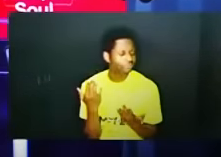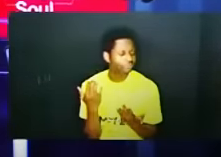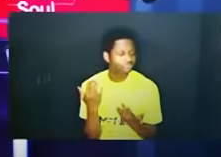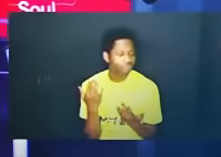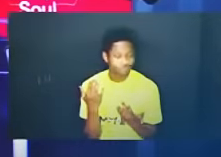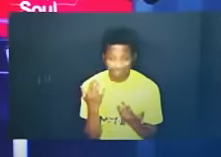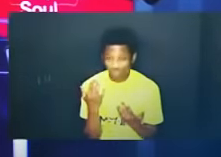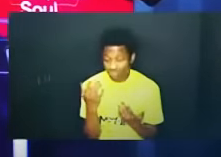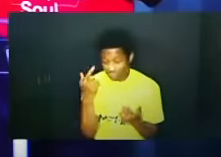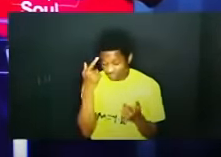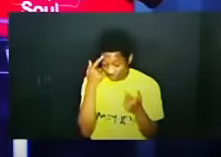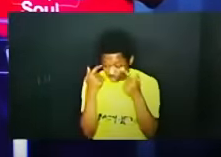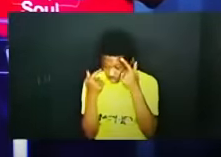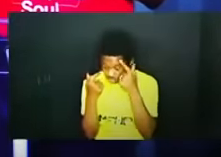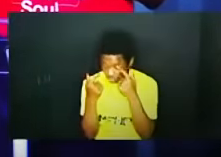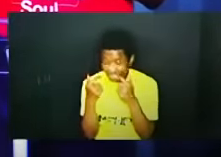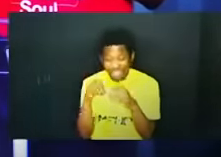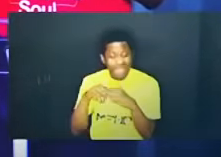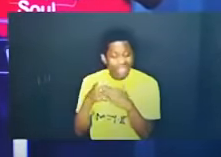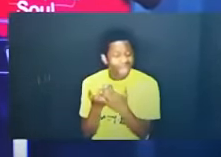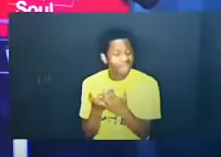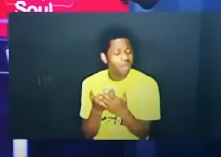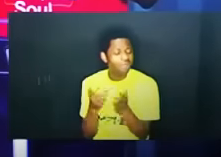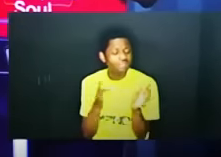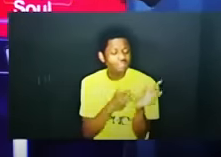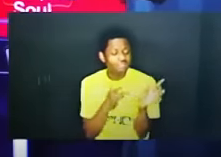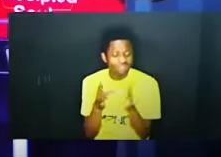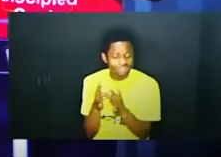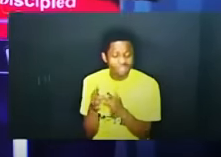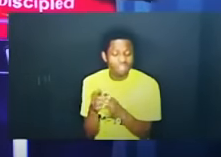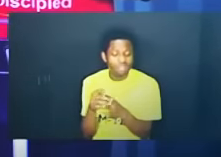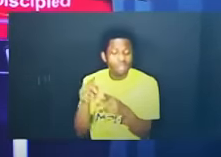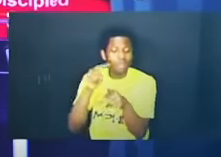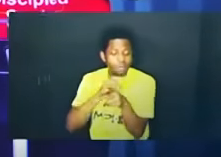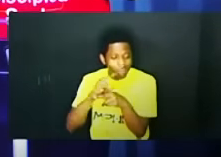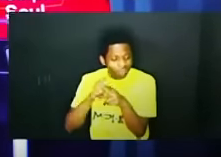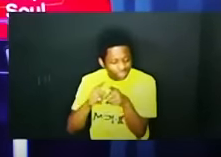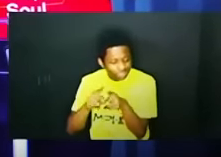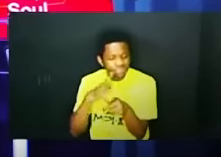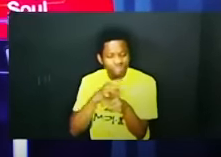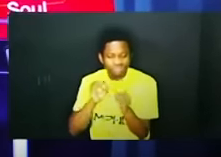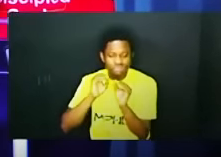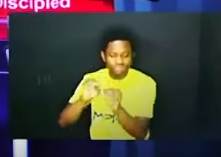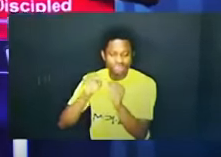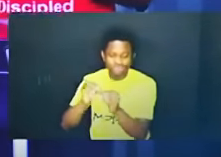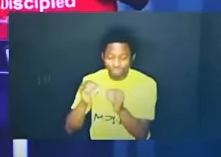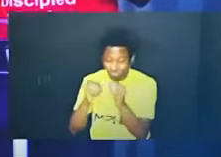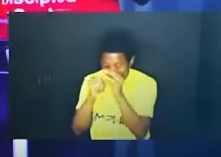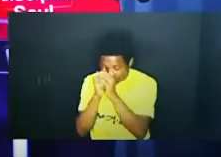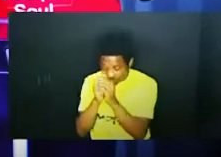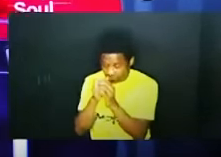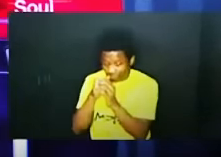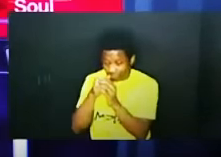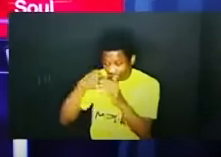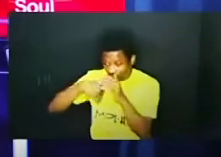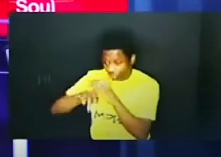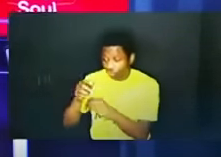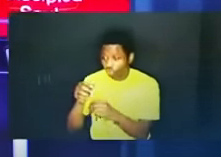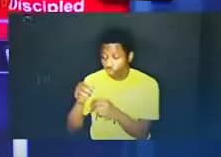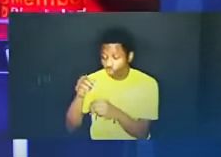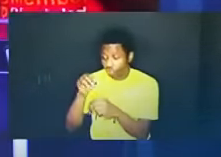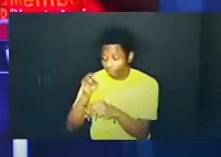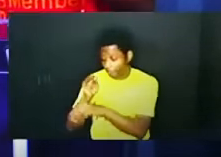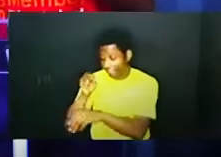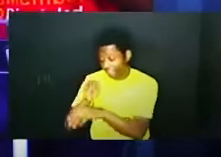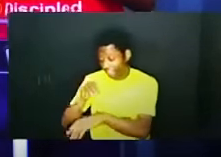way Jesus practiced and taught worship during his earthly ministry. Now we at his son senior Yesu or